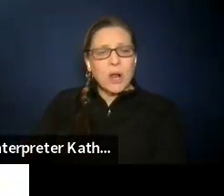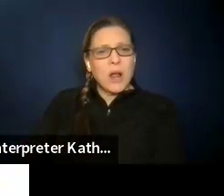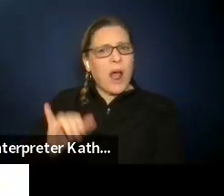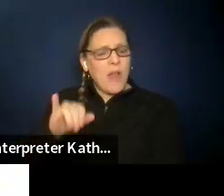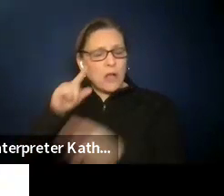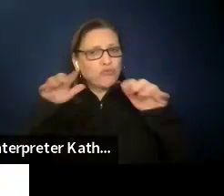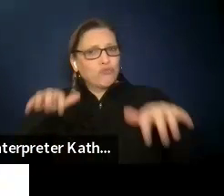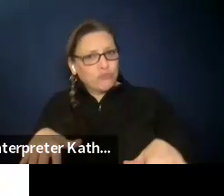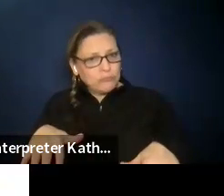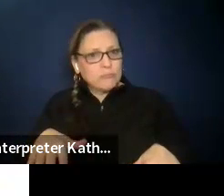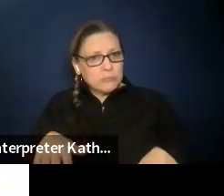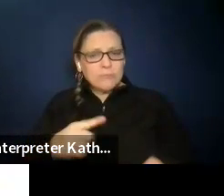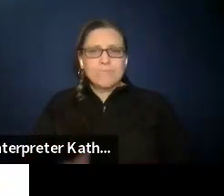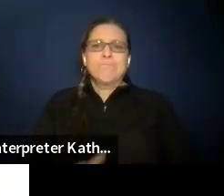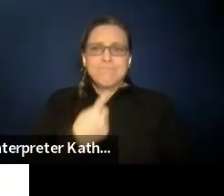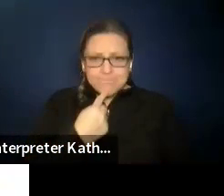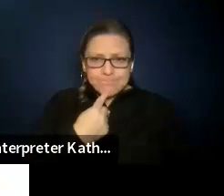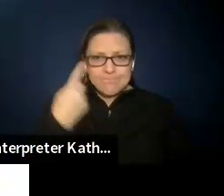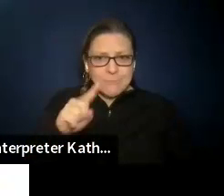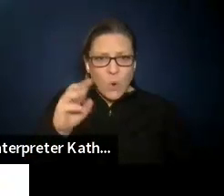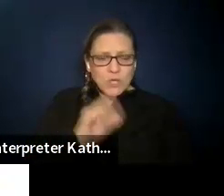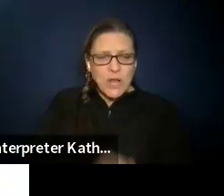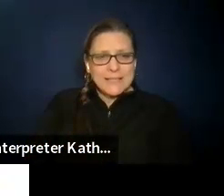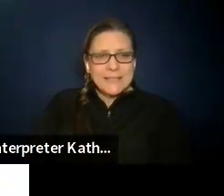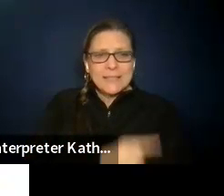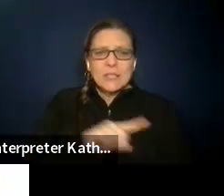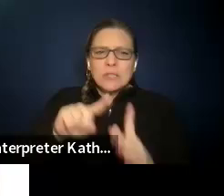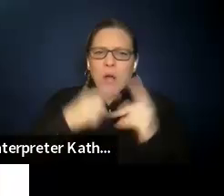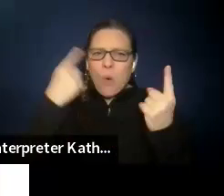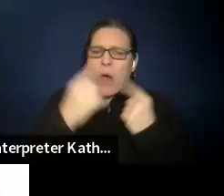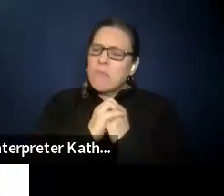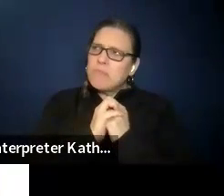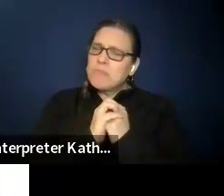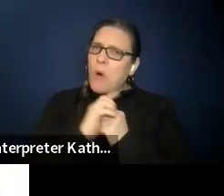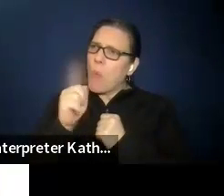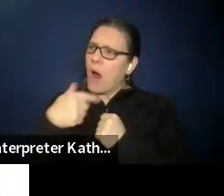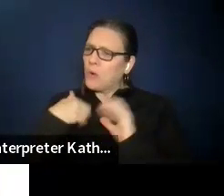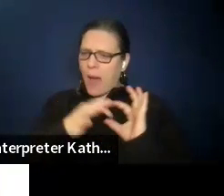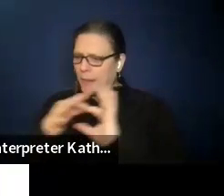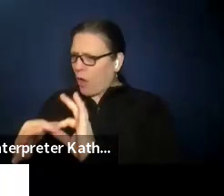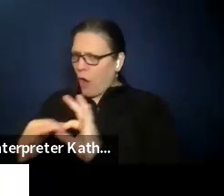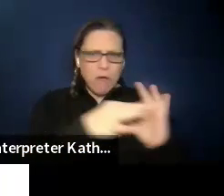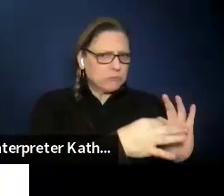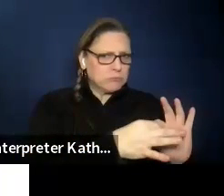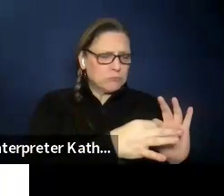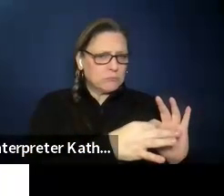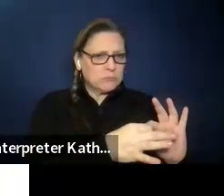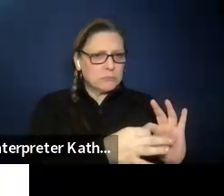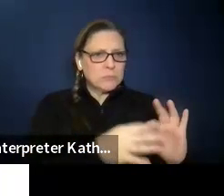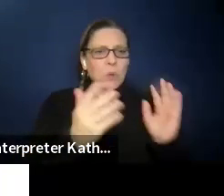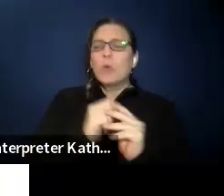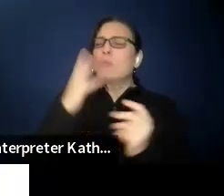big surprise and a true disappointment. Tiny Jenny starts to wonder where she belongs. With its gorgeous,